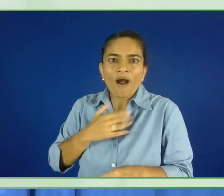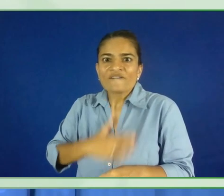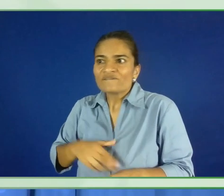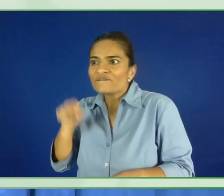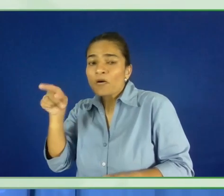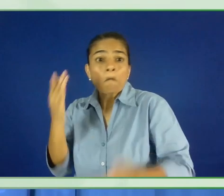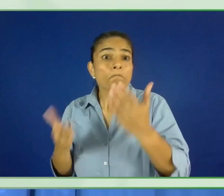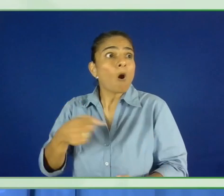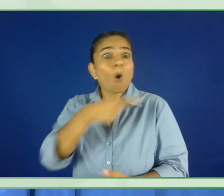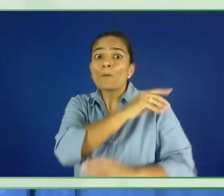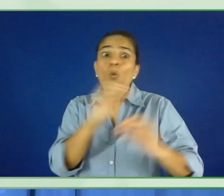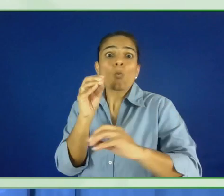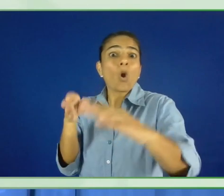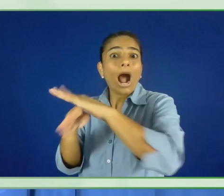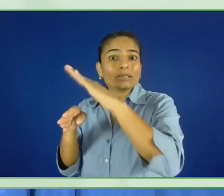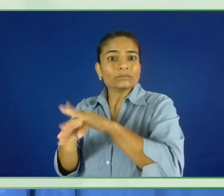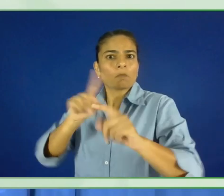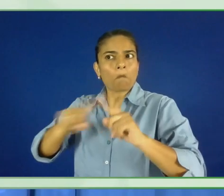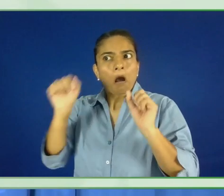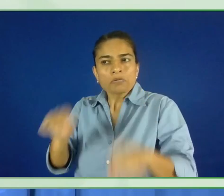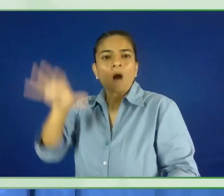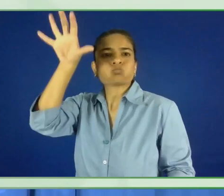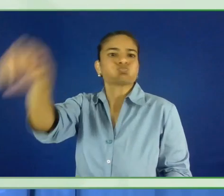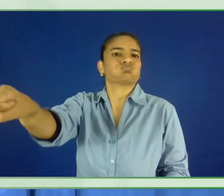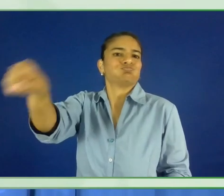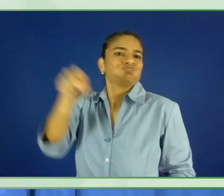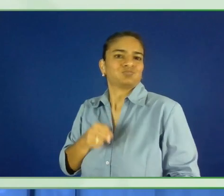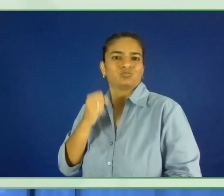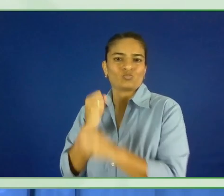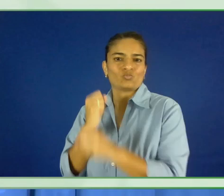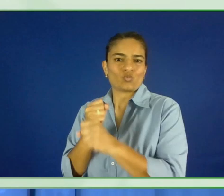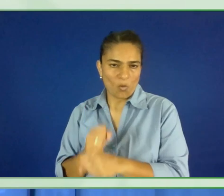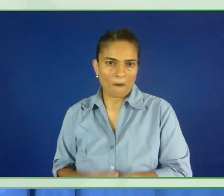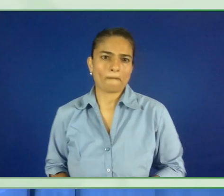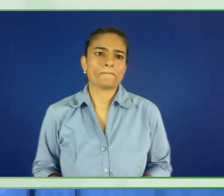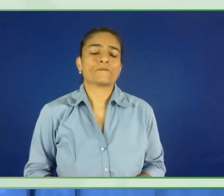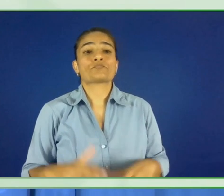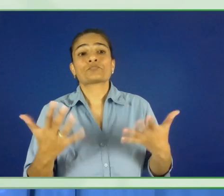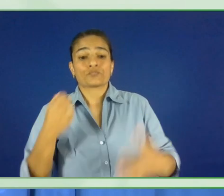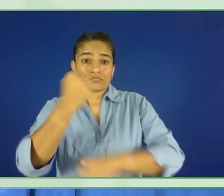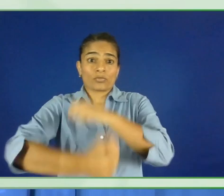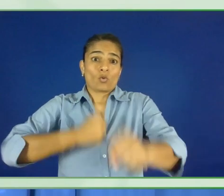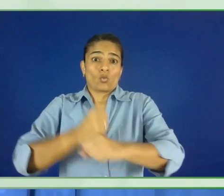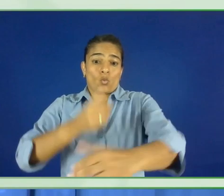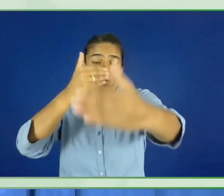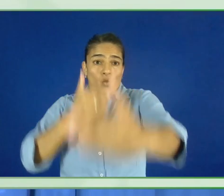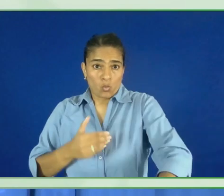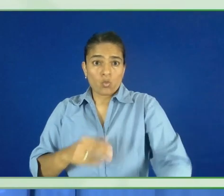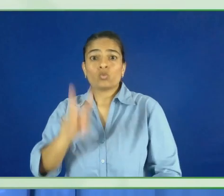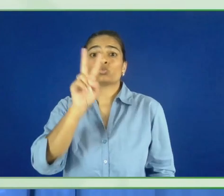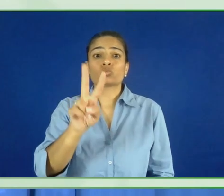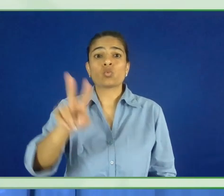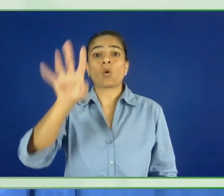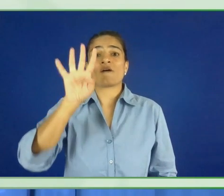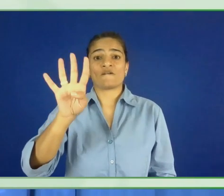Each year, we have more than 240 young persons with disability on our